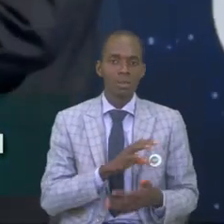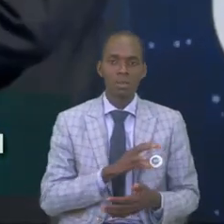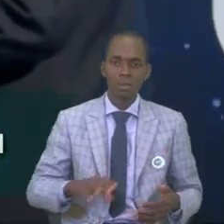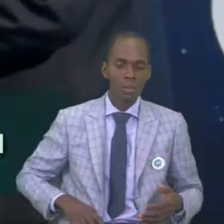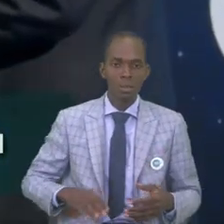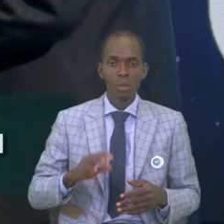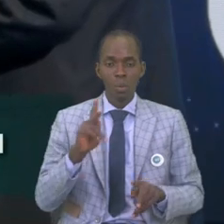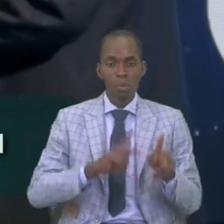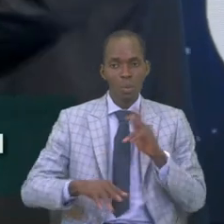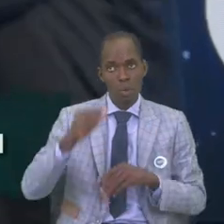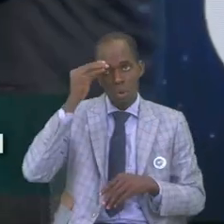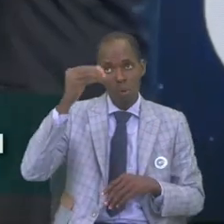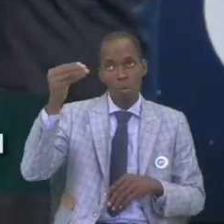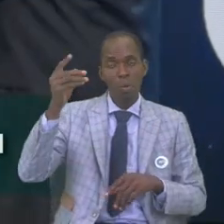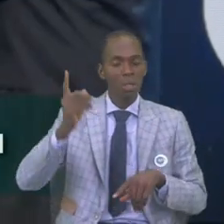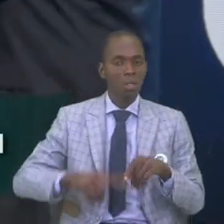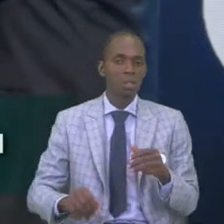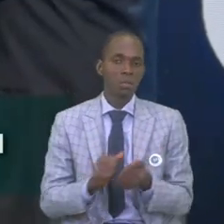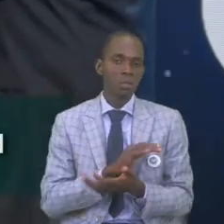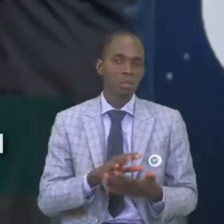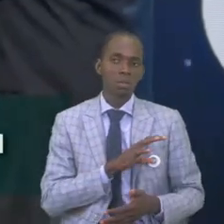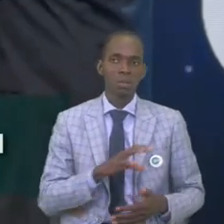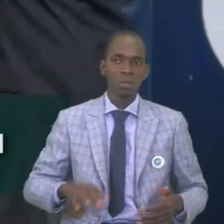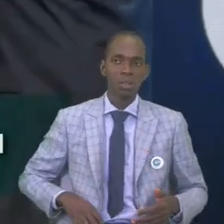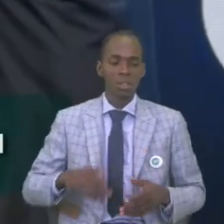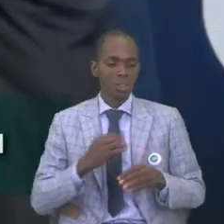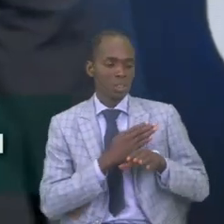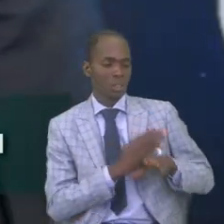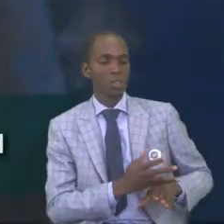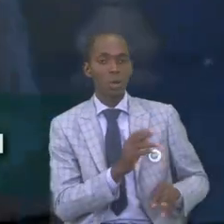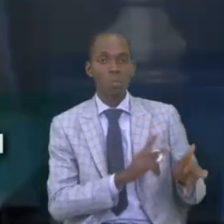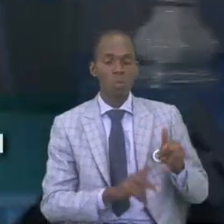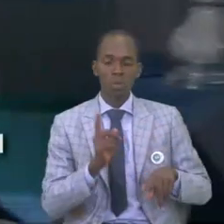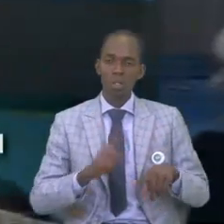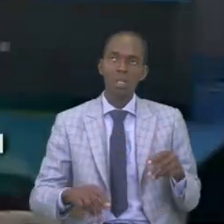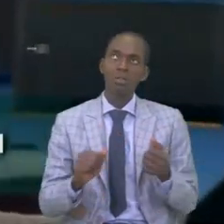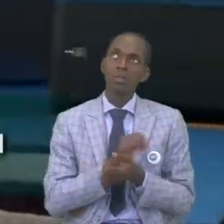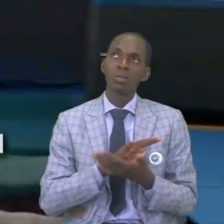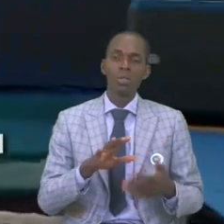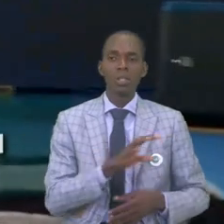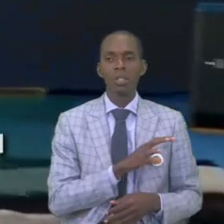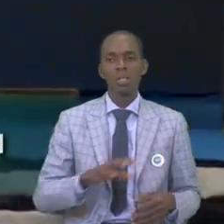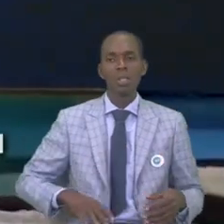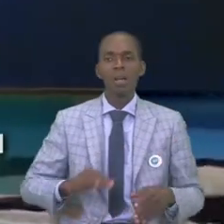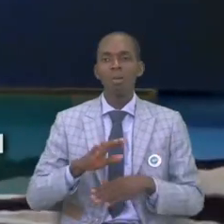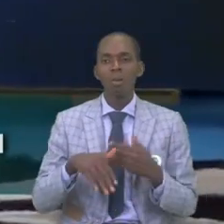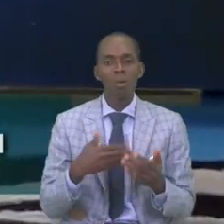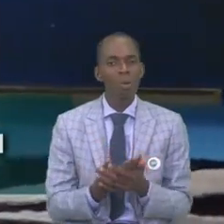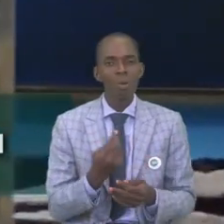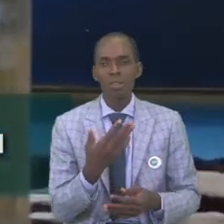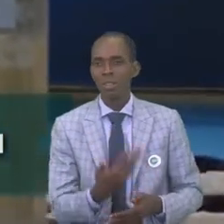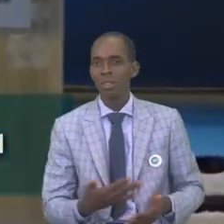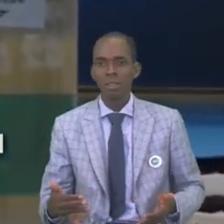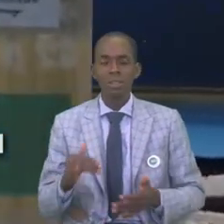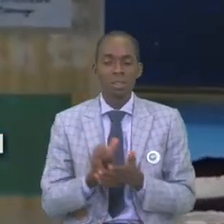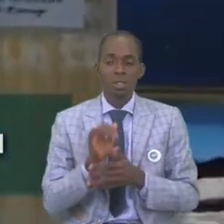men cannot destroy him. Resistance cannot destroy him. And all the things that the world may